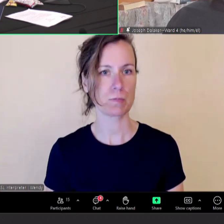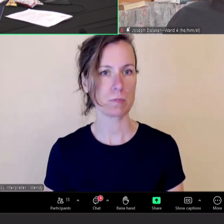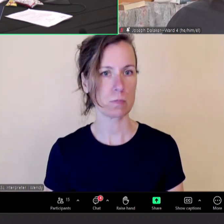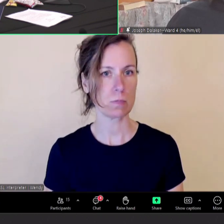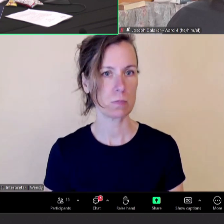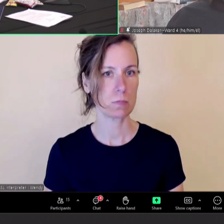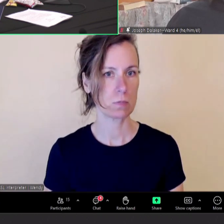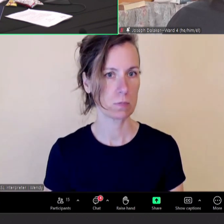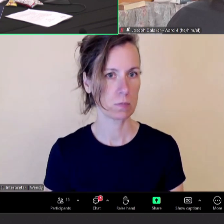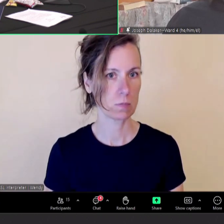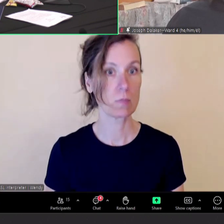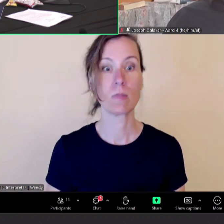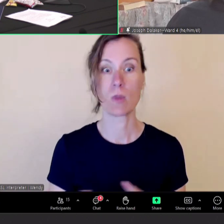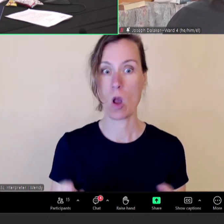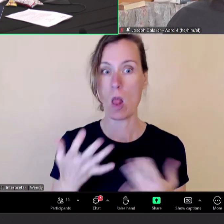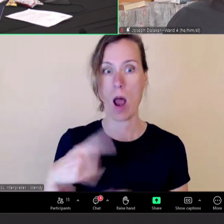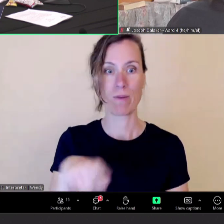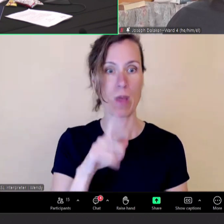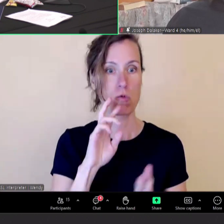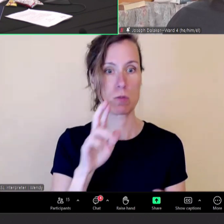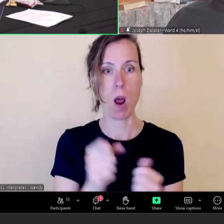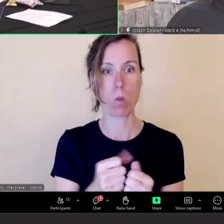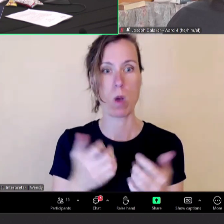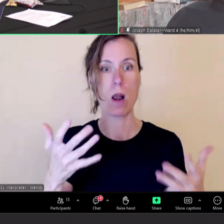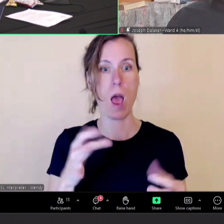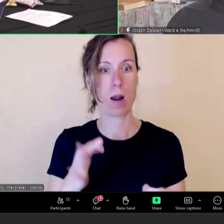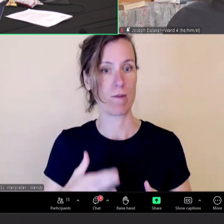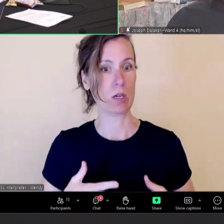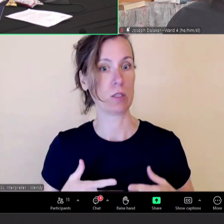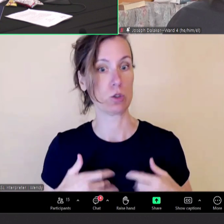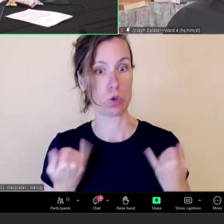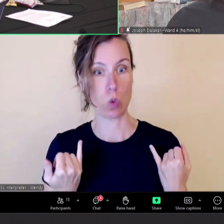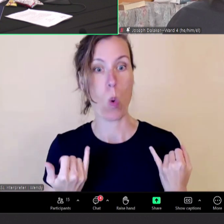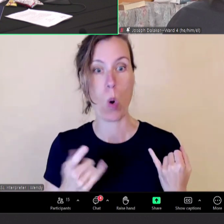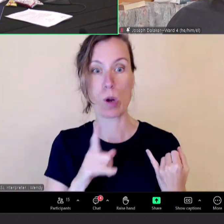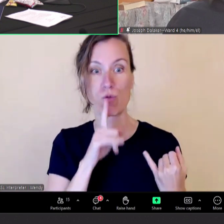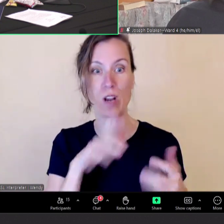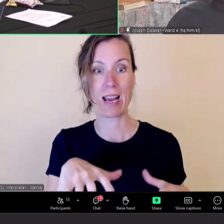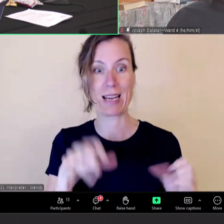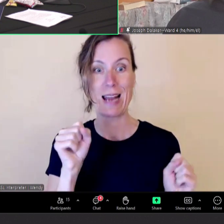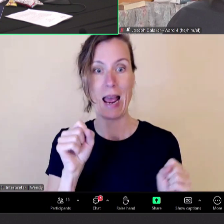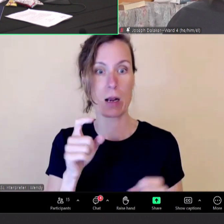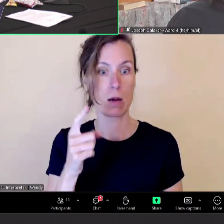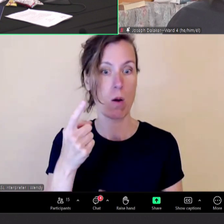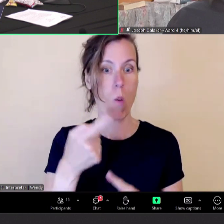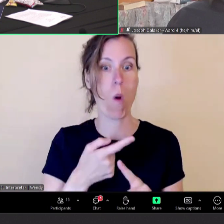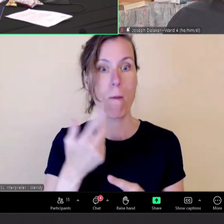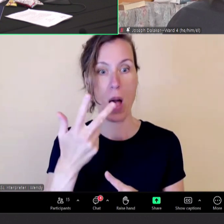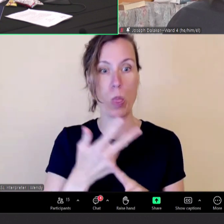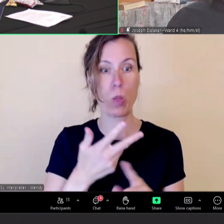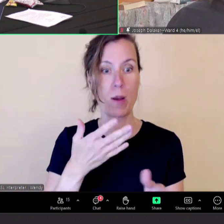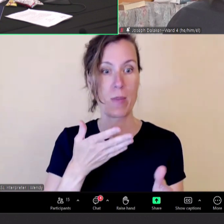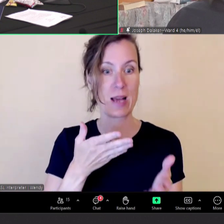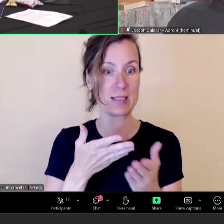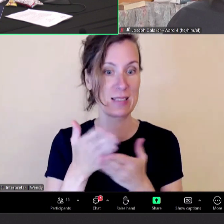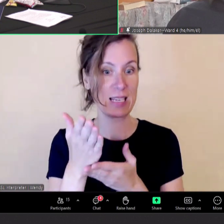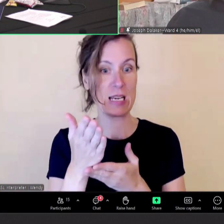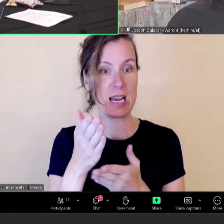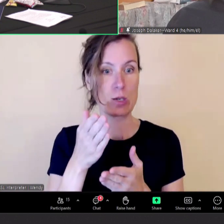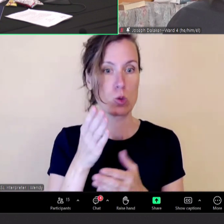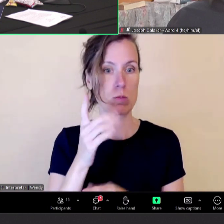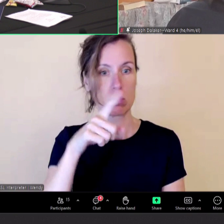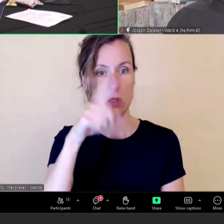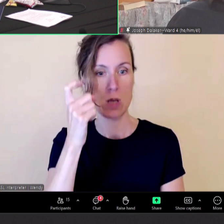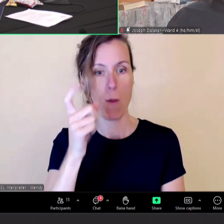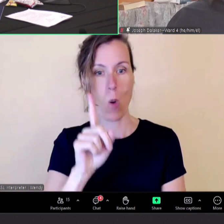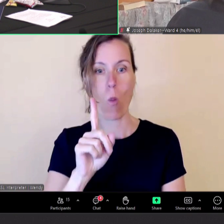with so much joy, right? Because usually it will take them about a month, 3 months, right into the summer where it's burning hot. And a lot of our residents do